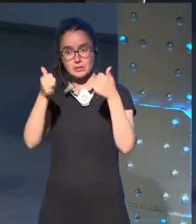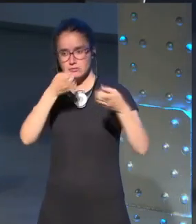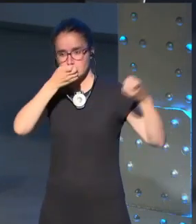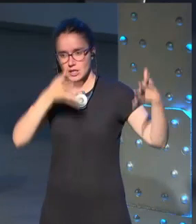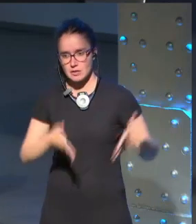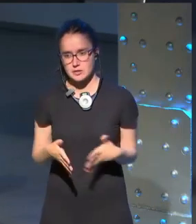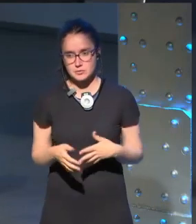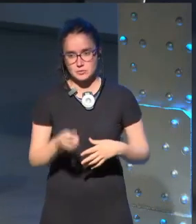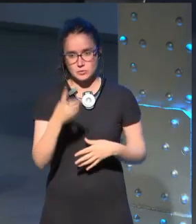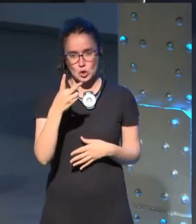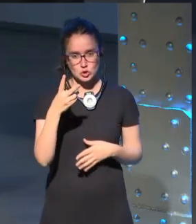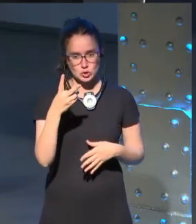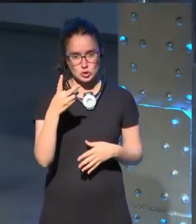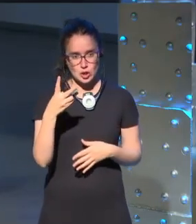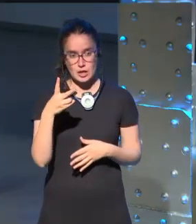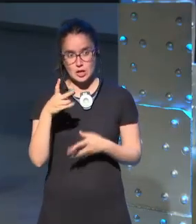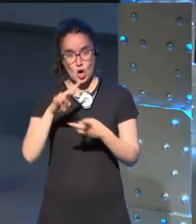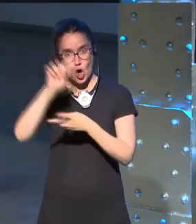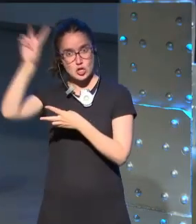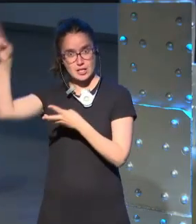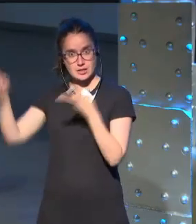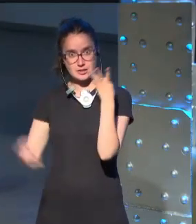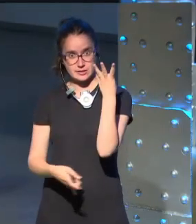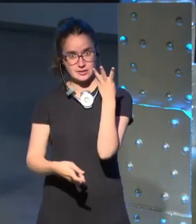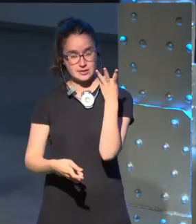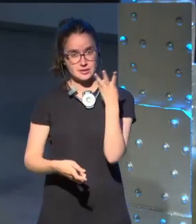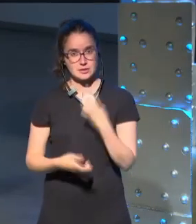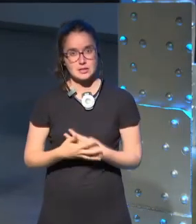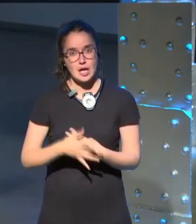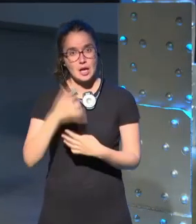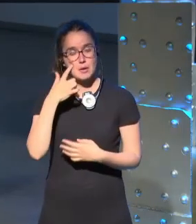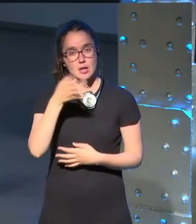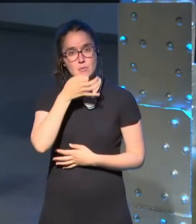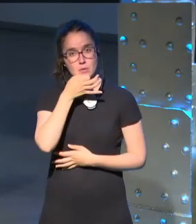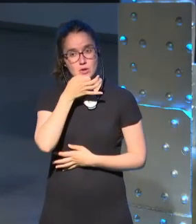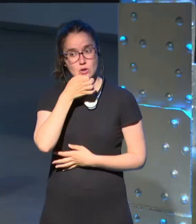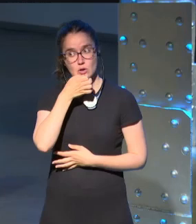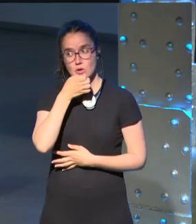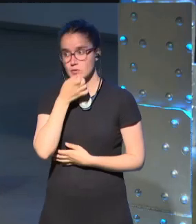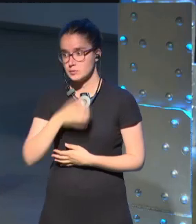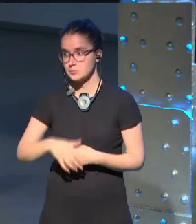bien. Por allí hay dos. Do you have any other questions? We have 2 hands there. There's another one here.